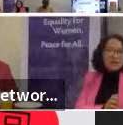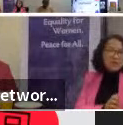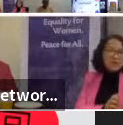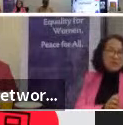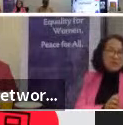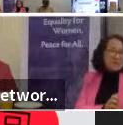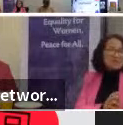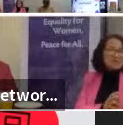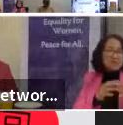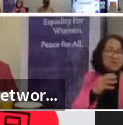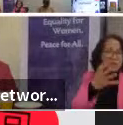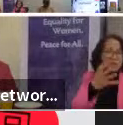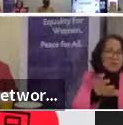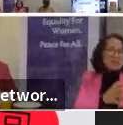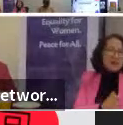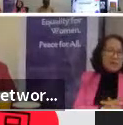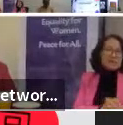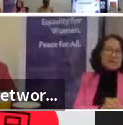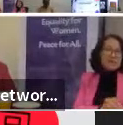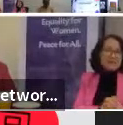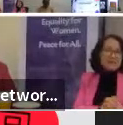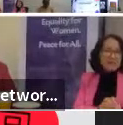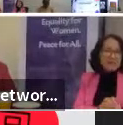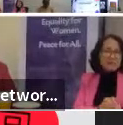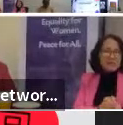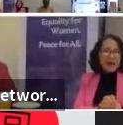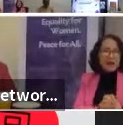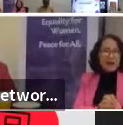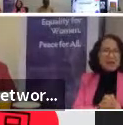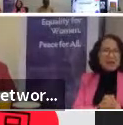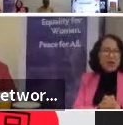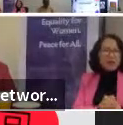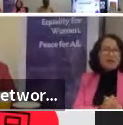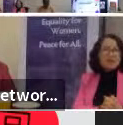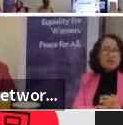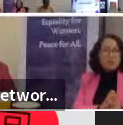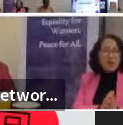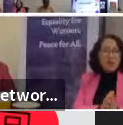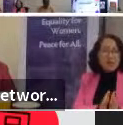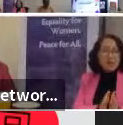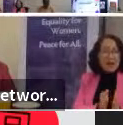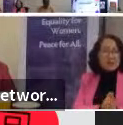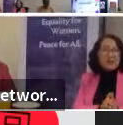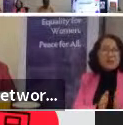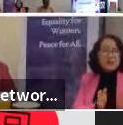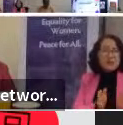your contributions to this amazing event. I wish you all good